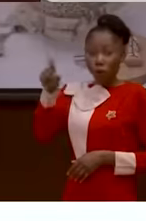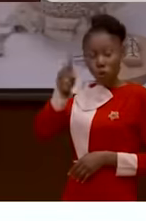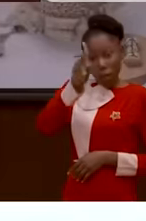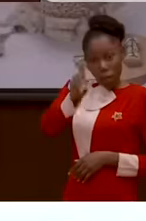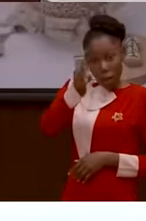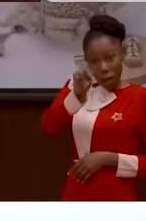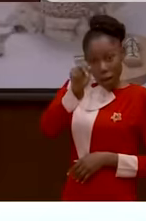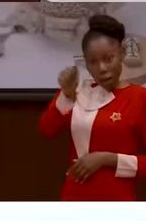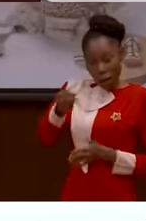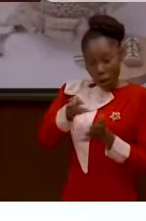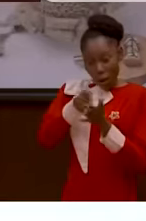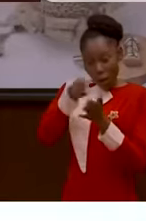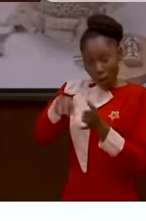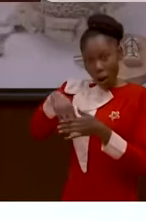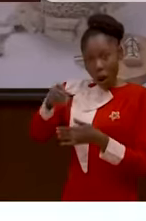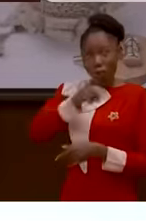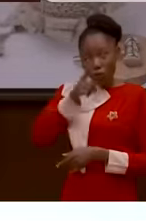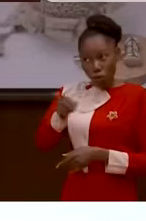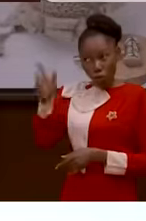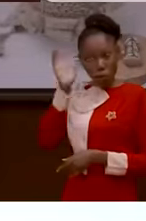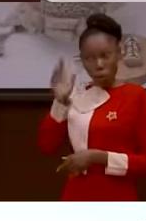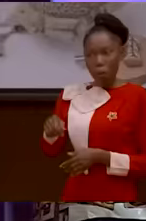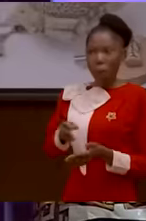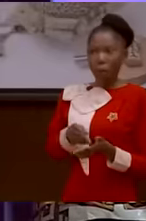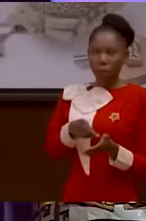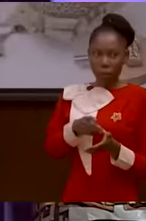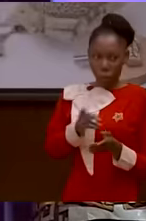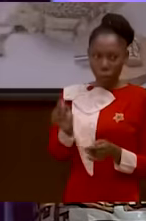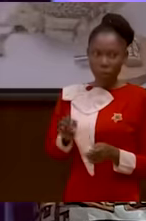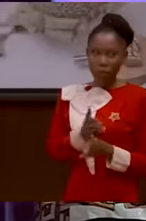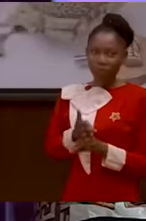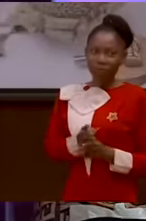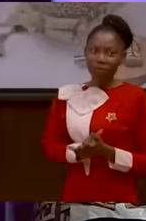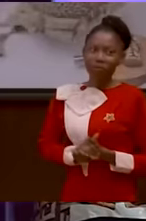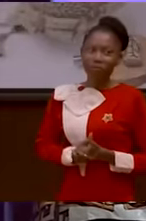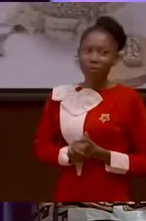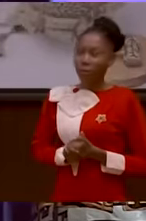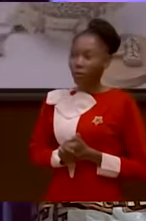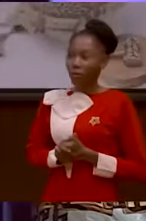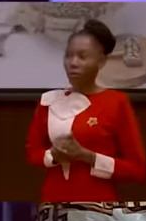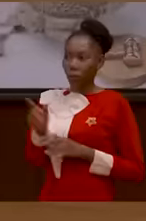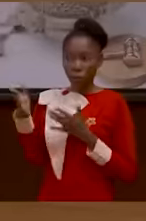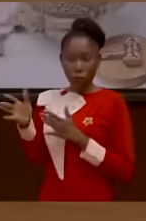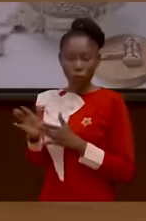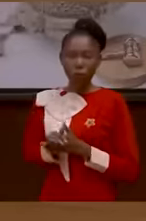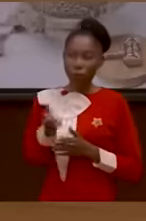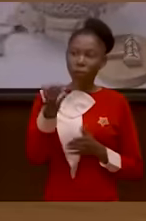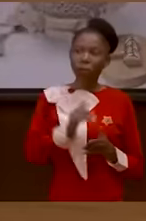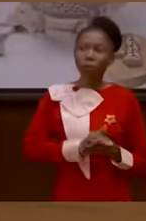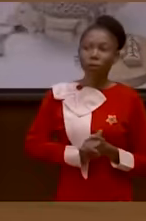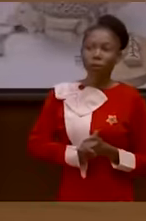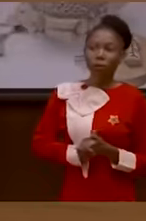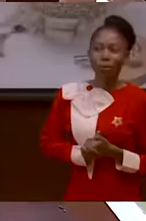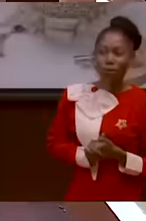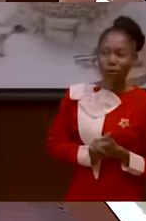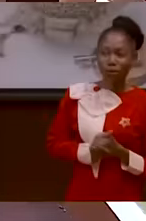me? I understand, ma'am. You will have to do that. That's what the law says. Ma'am, please, can I talk? Have you finished? Yes, ma'am. Okay, go ahead.